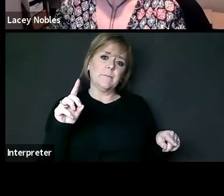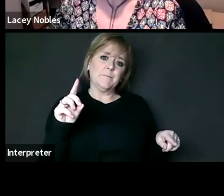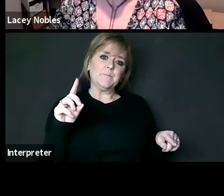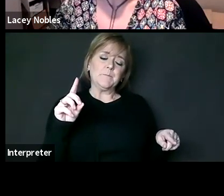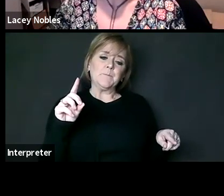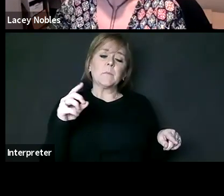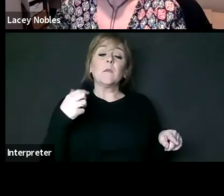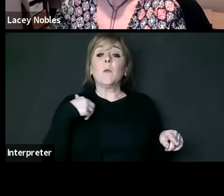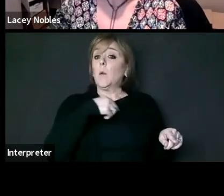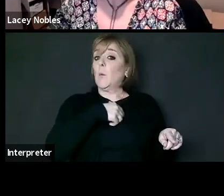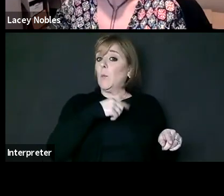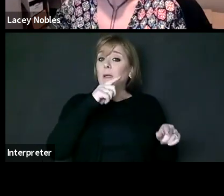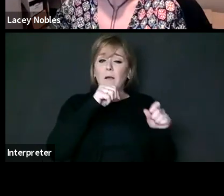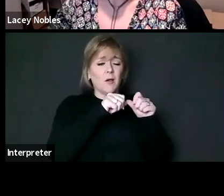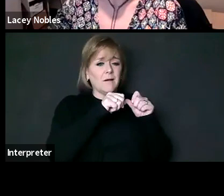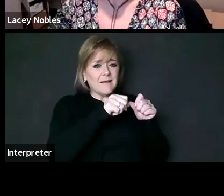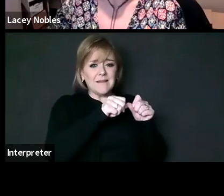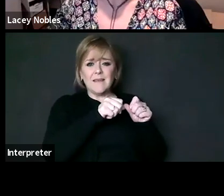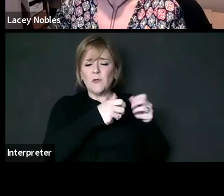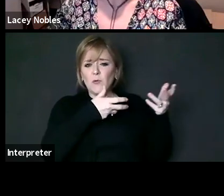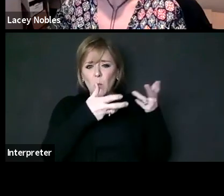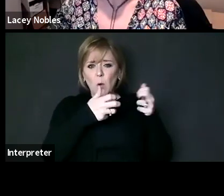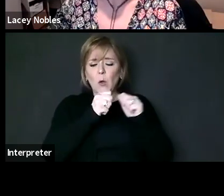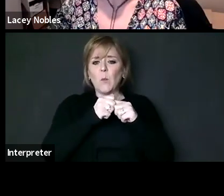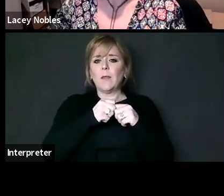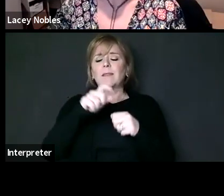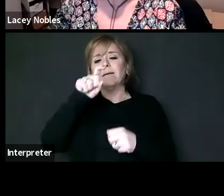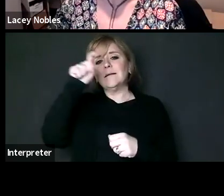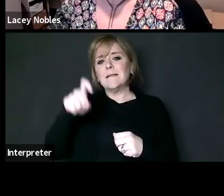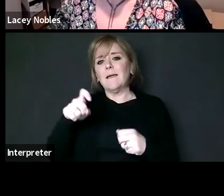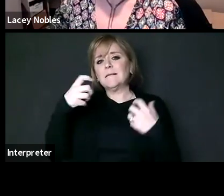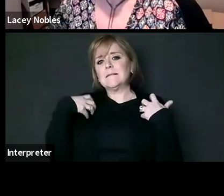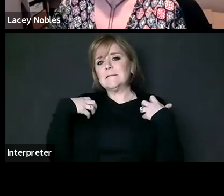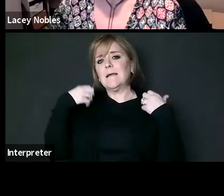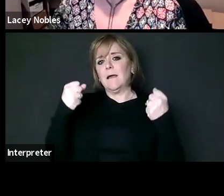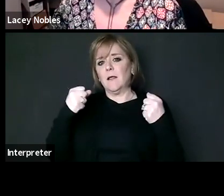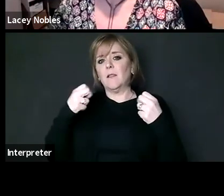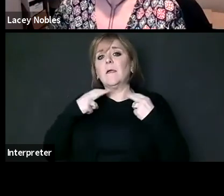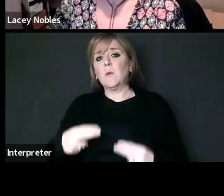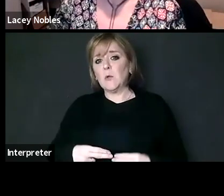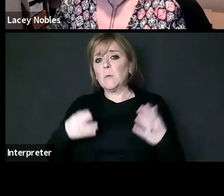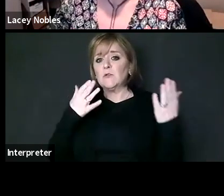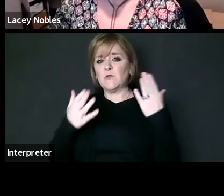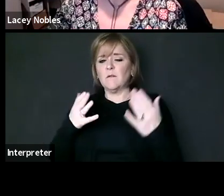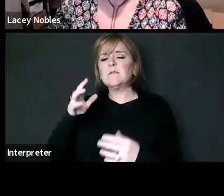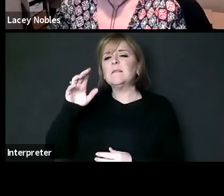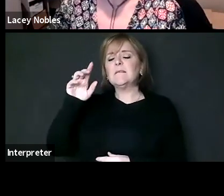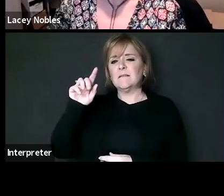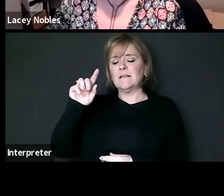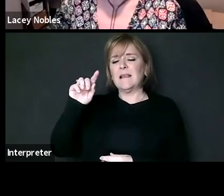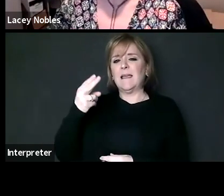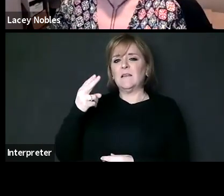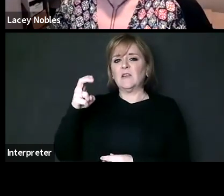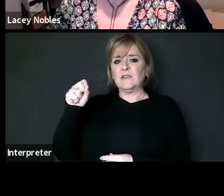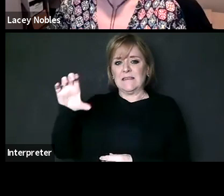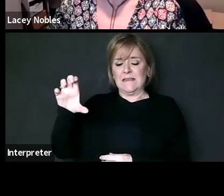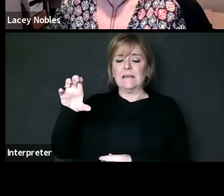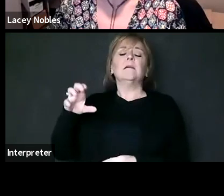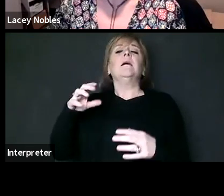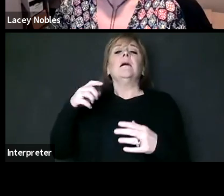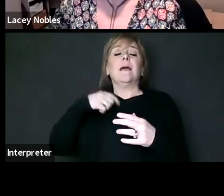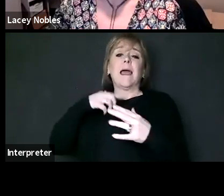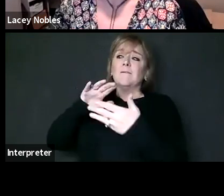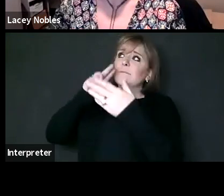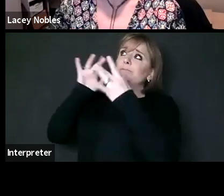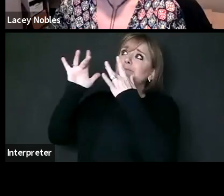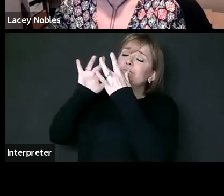We continue to work with Texas Health and Human Services. I've consulted with the CDC on